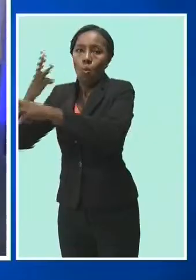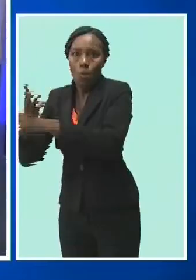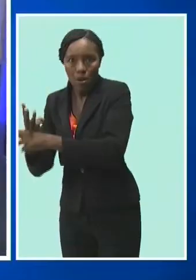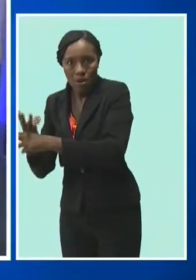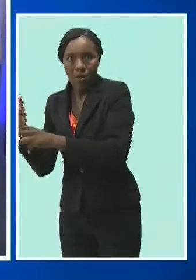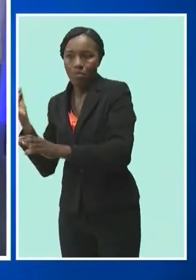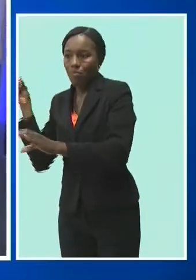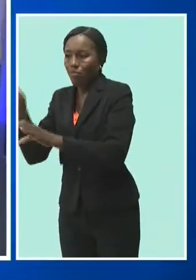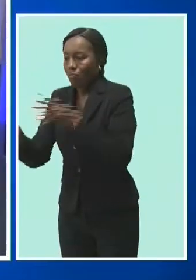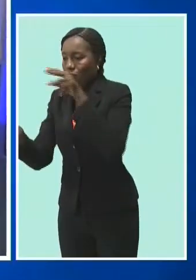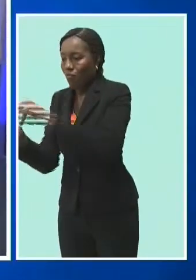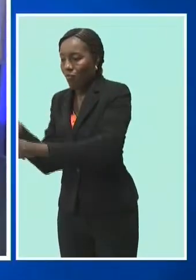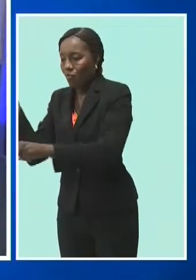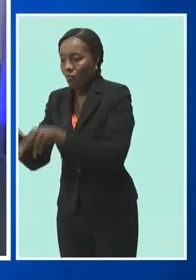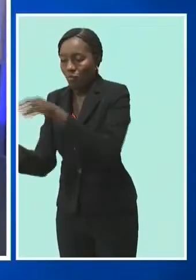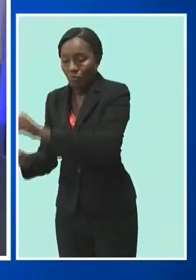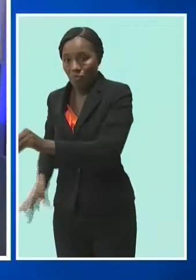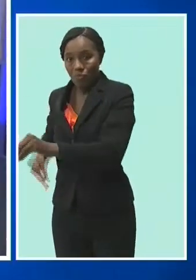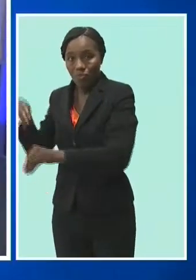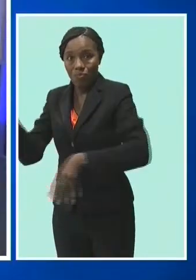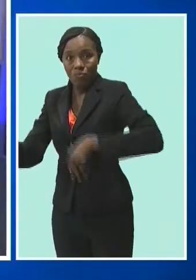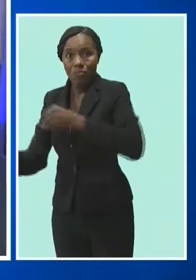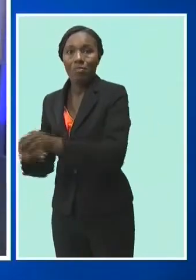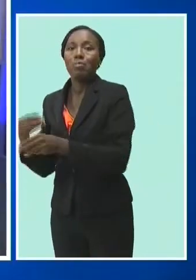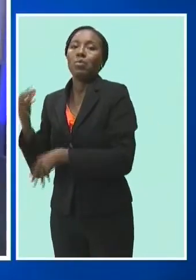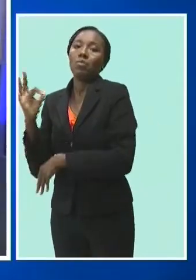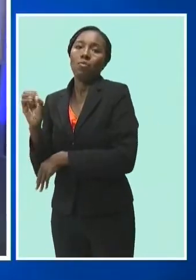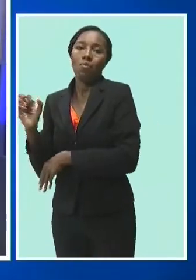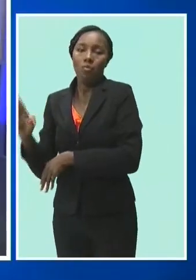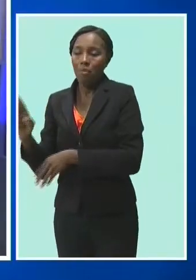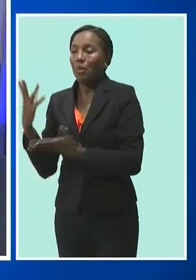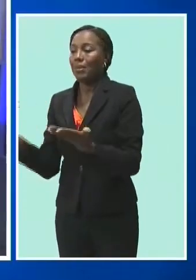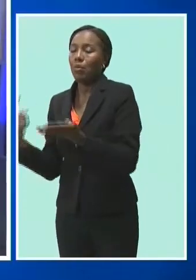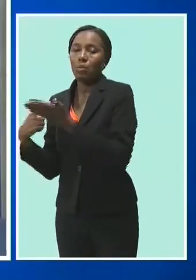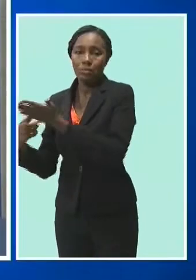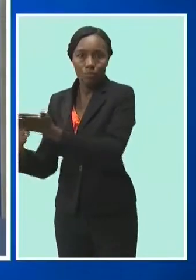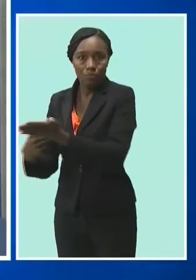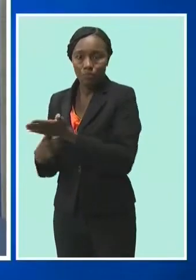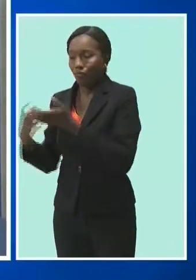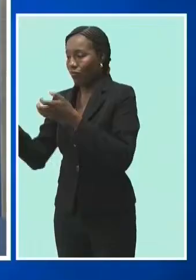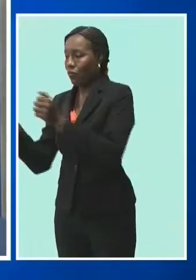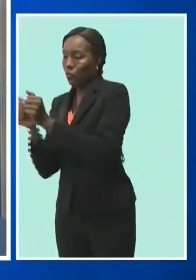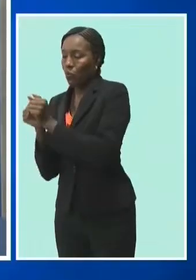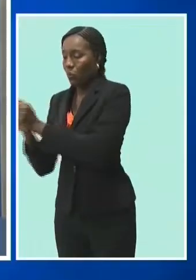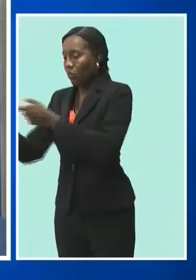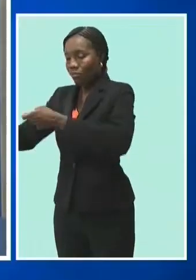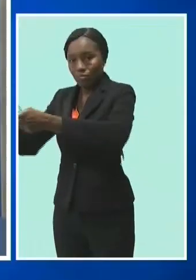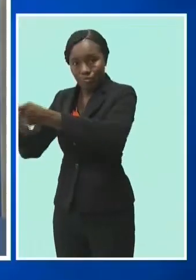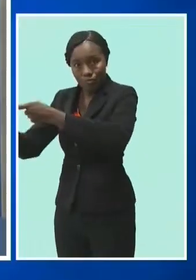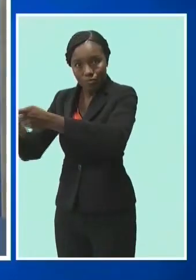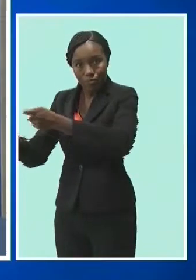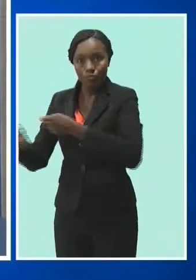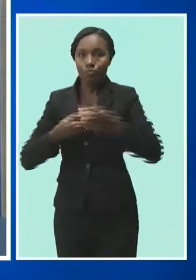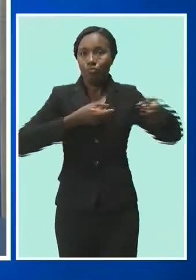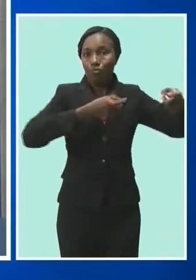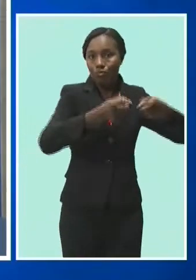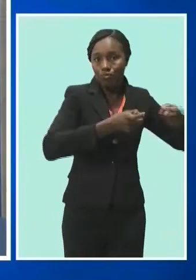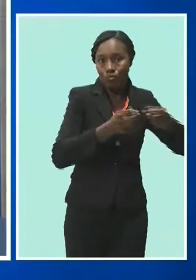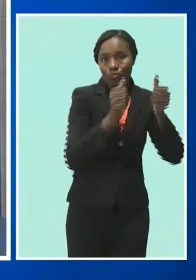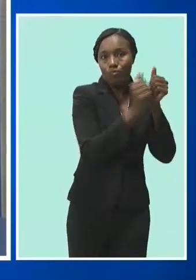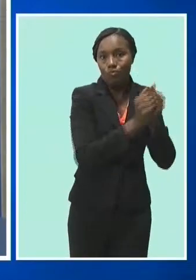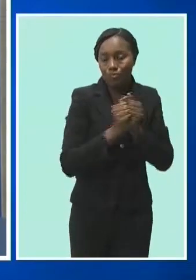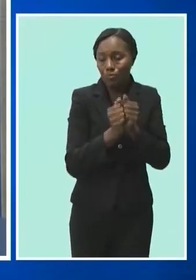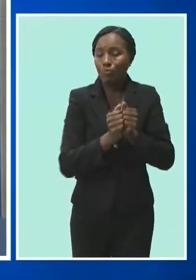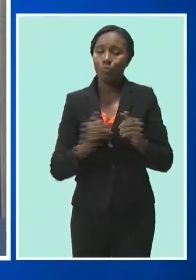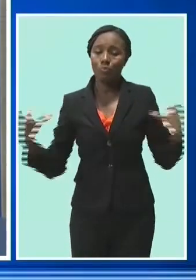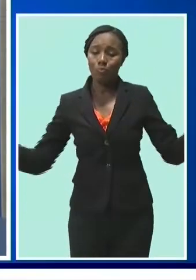Forum, and they will co-chair here with us, and we will co-chair there with them. And it's a beautiful opportunity for everyone to come together and work hard.